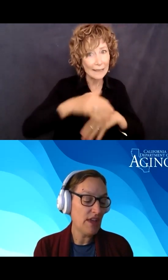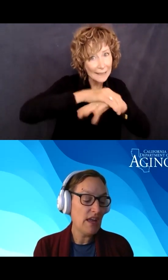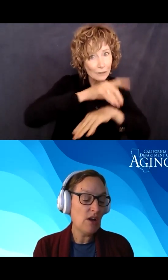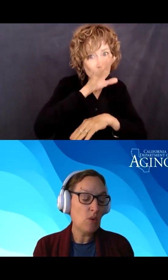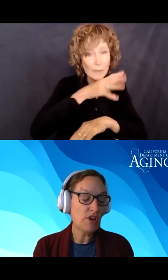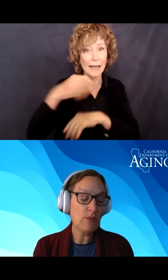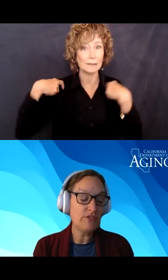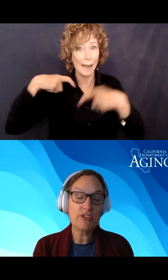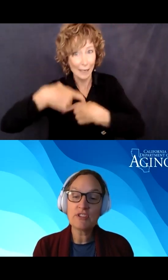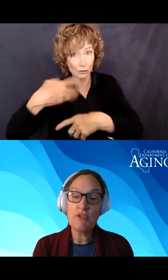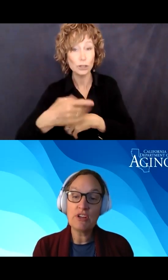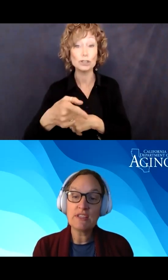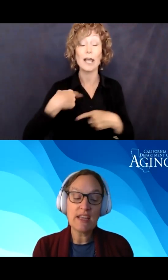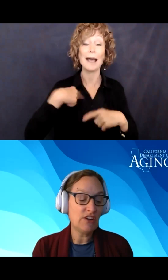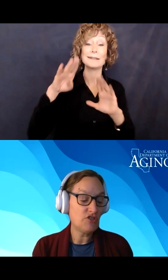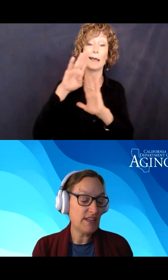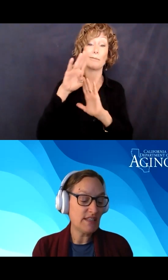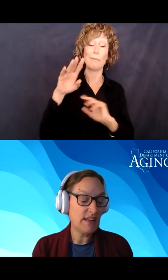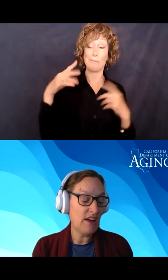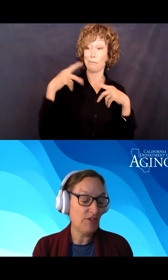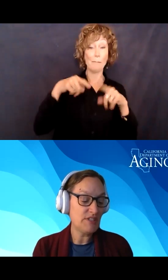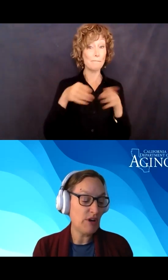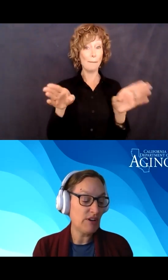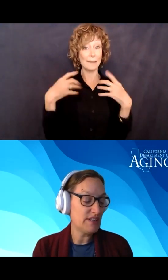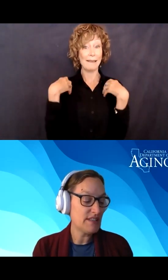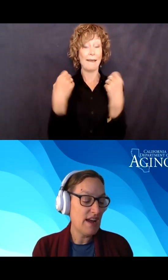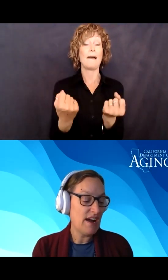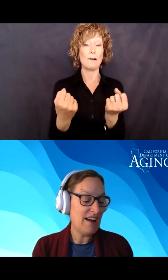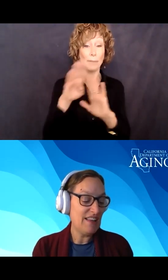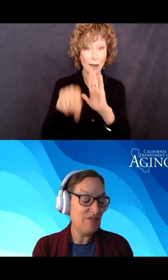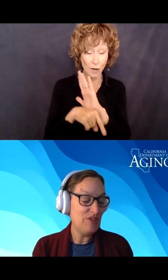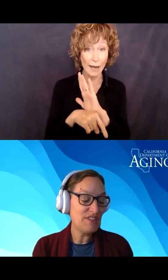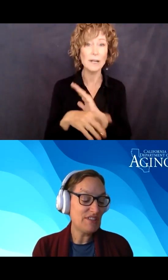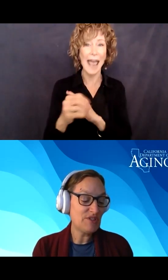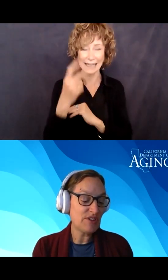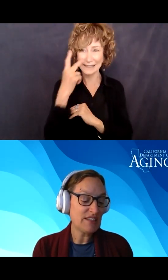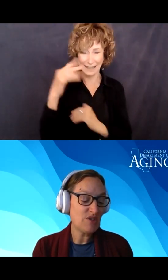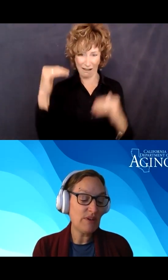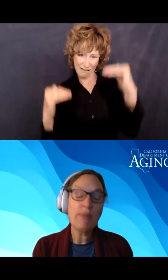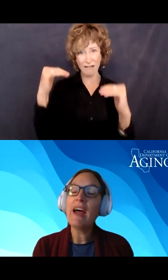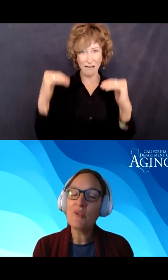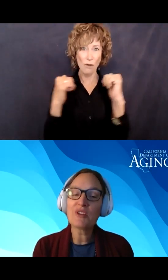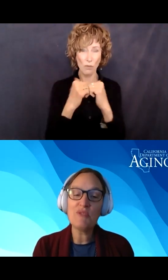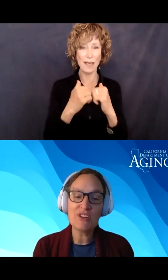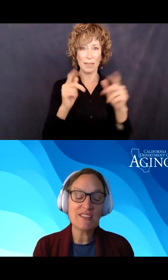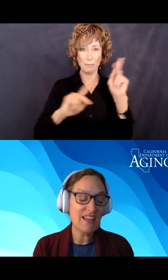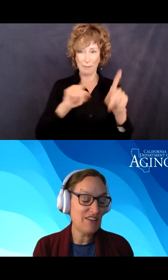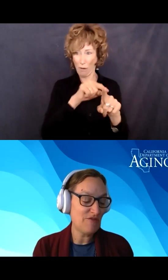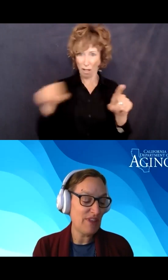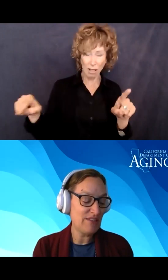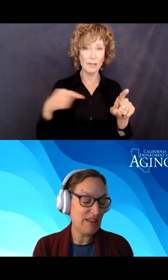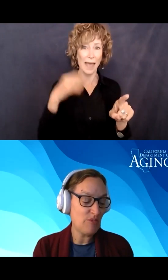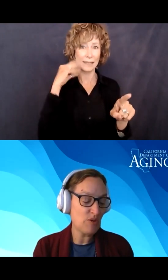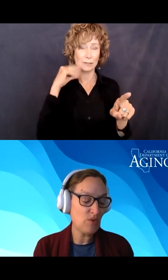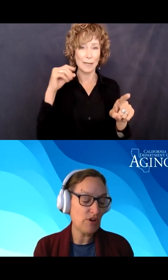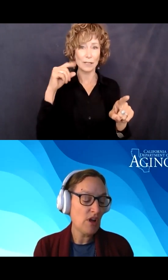in public health, working with diverse communities and addressing health disparities. and uses those strengths to empower communities. Thank